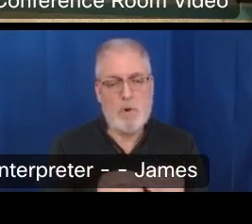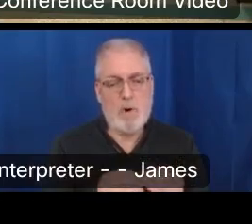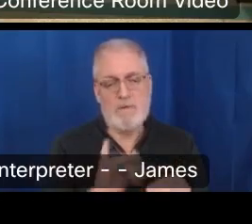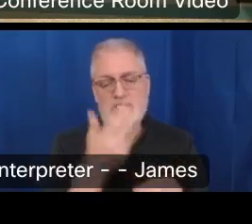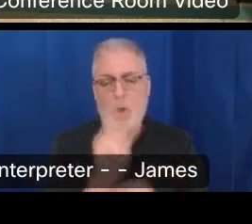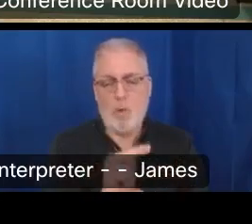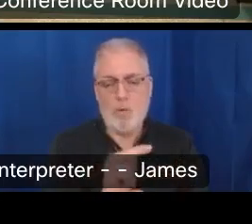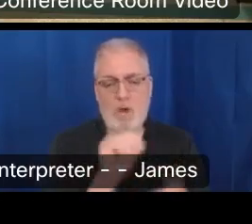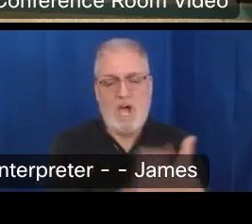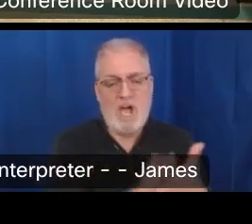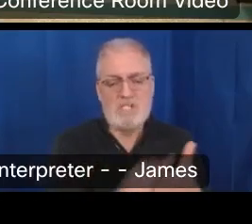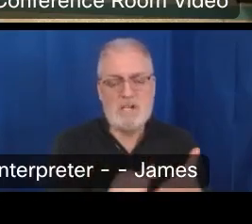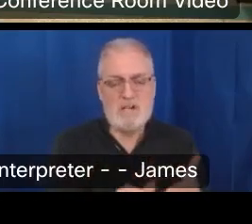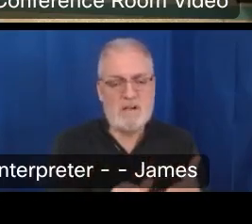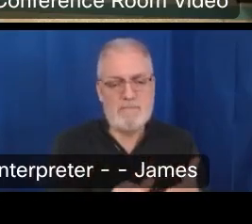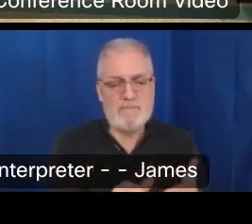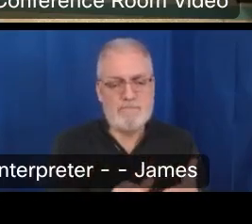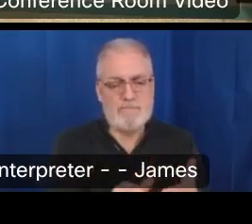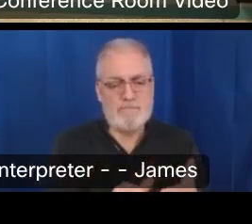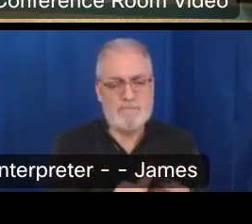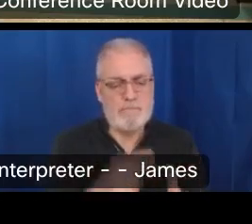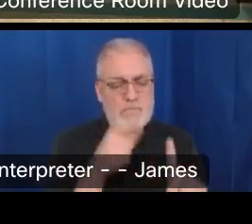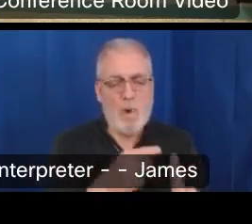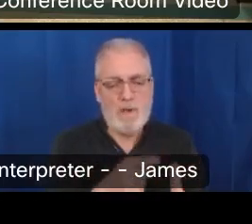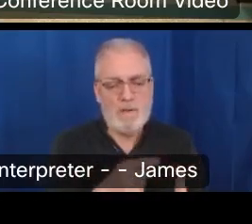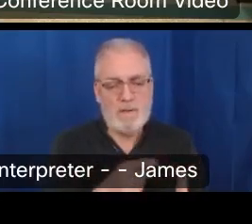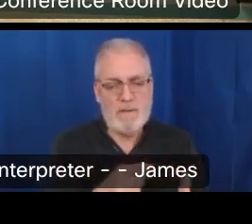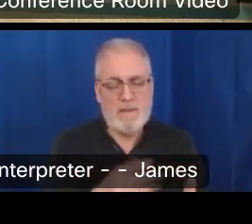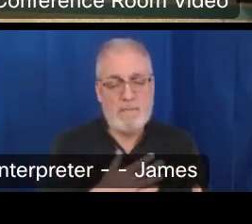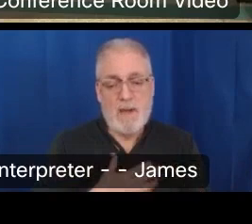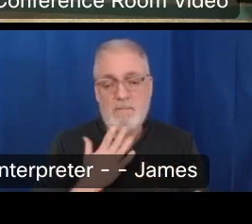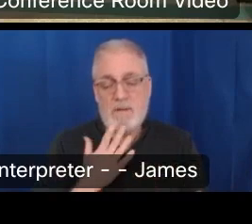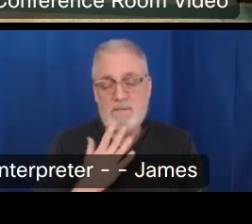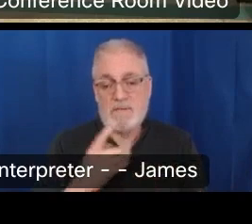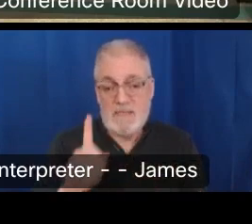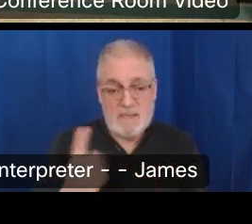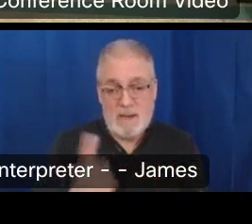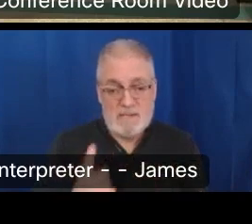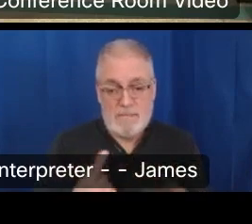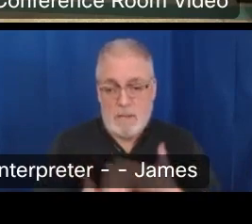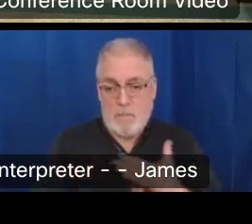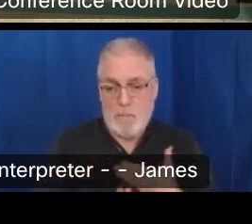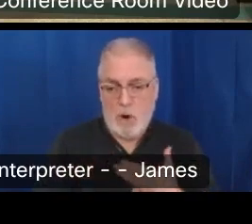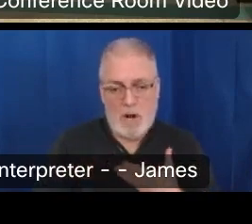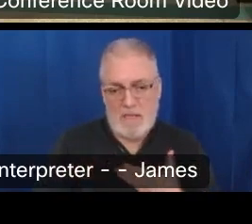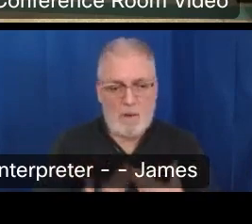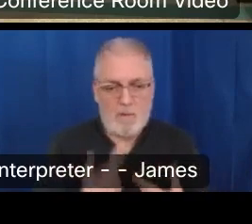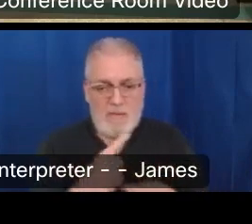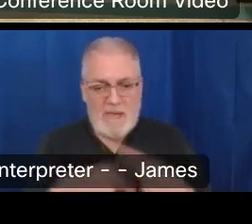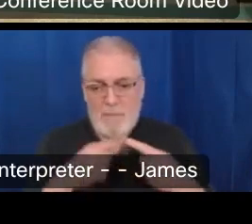that's my preference, unless somebody's has something burning they want to say about cross systems collaboration right